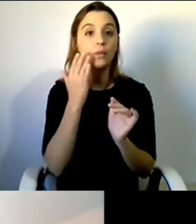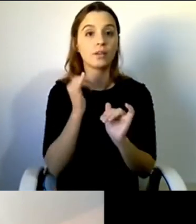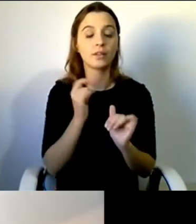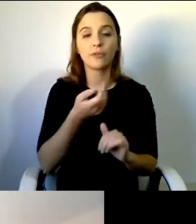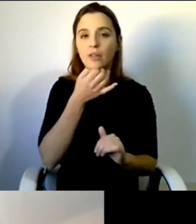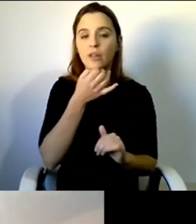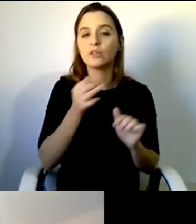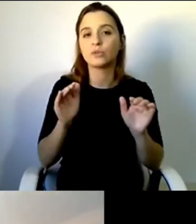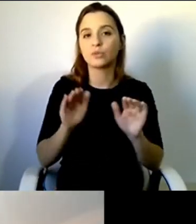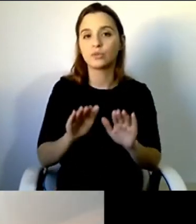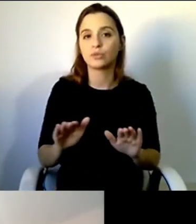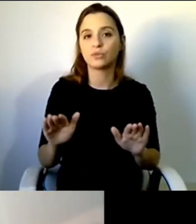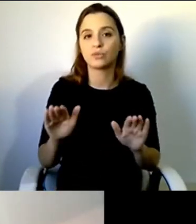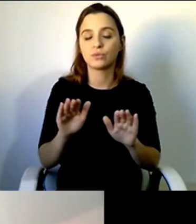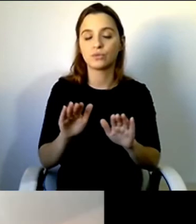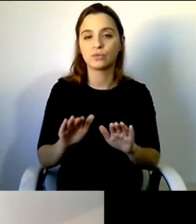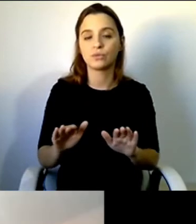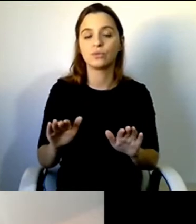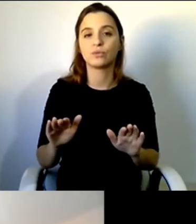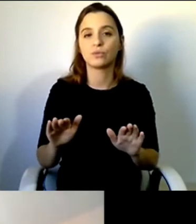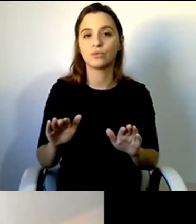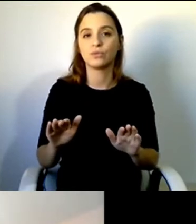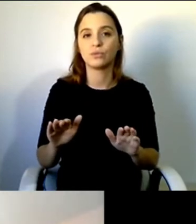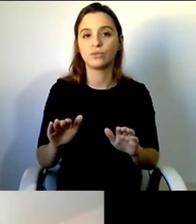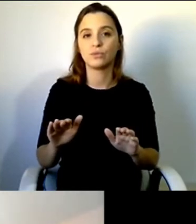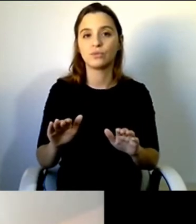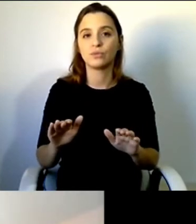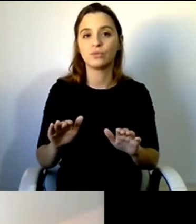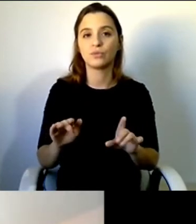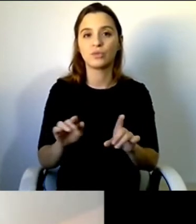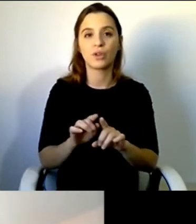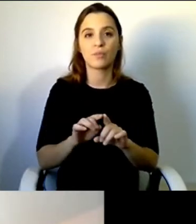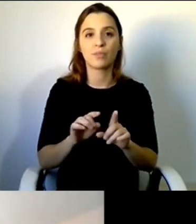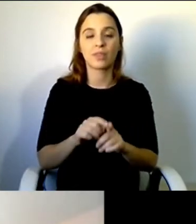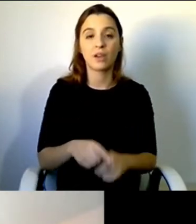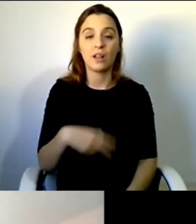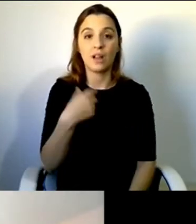can cannot be too tired after my presentation.